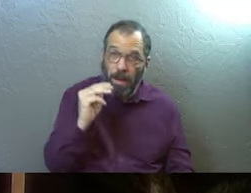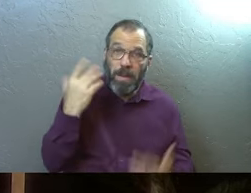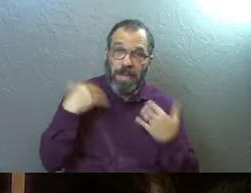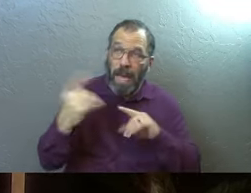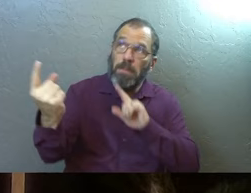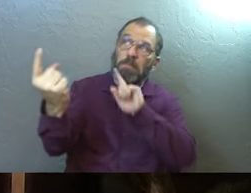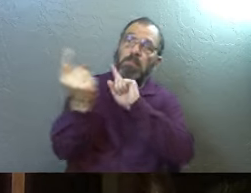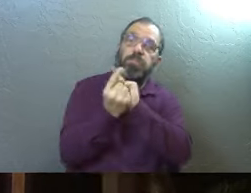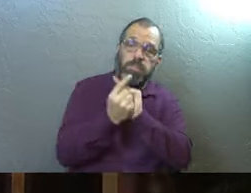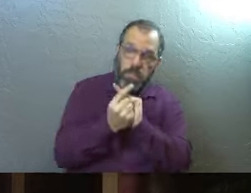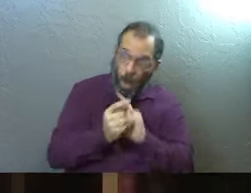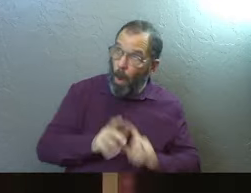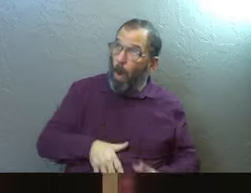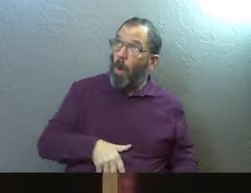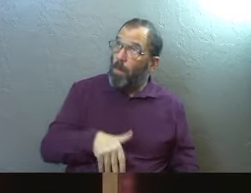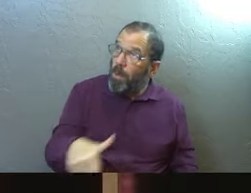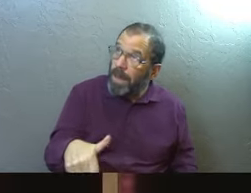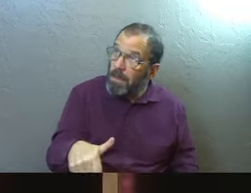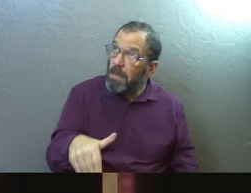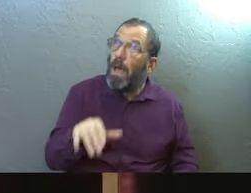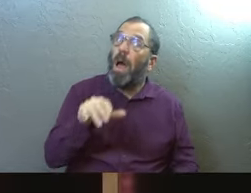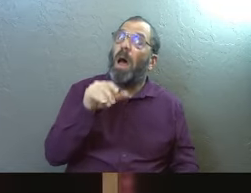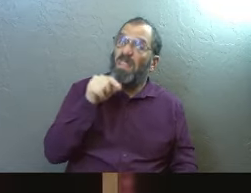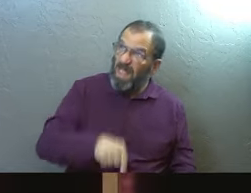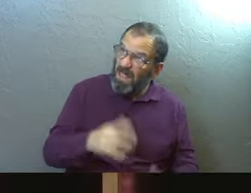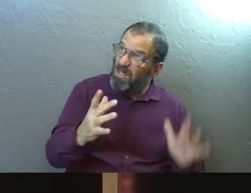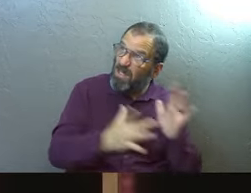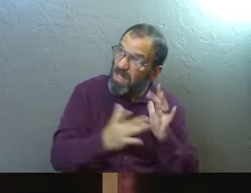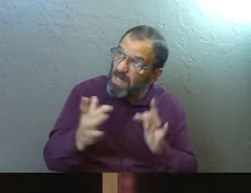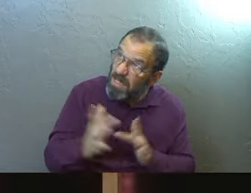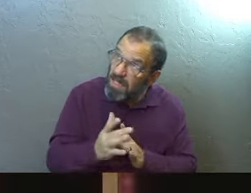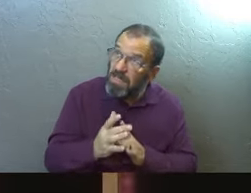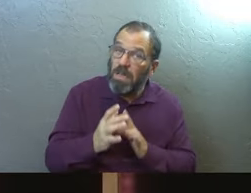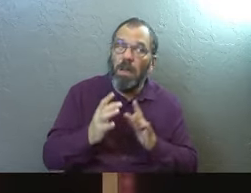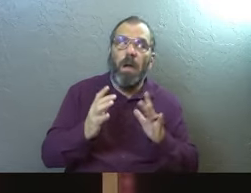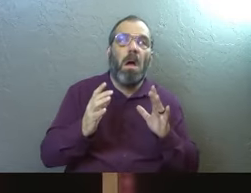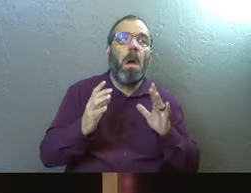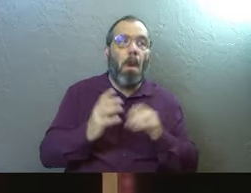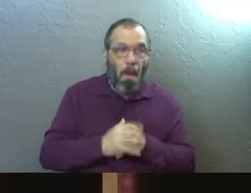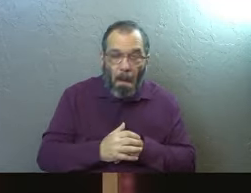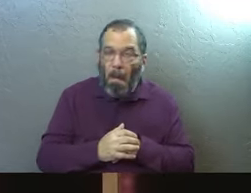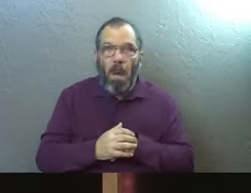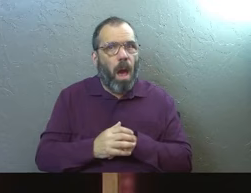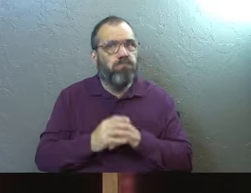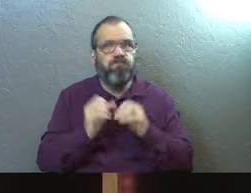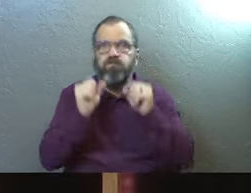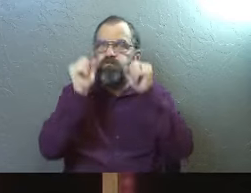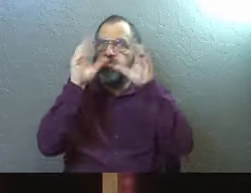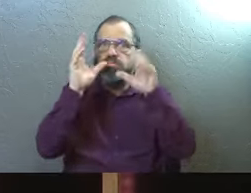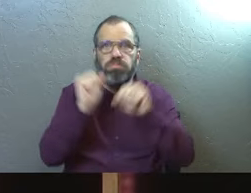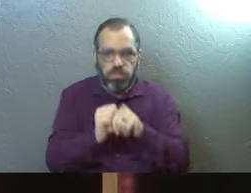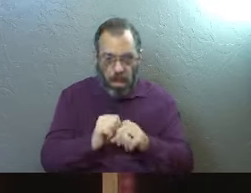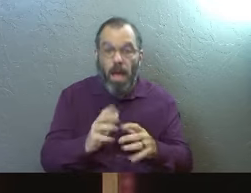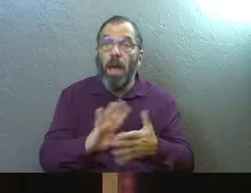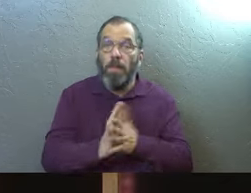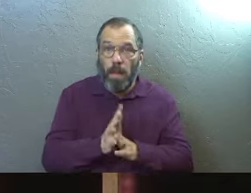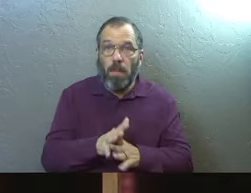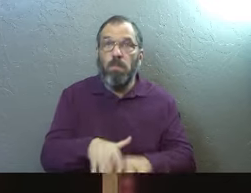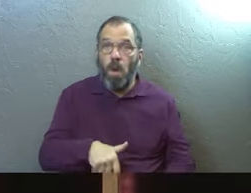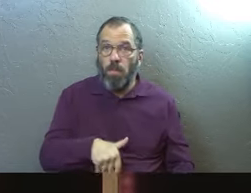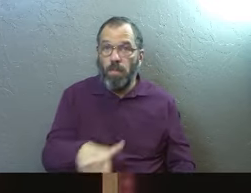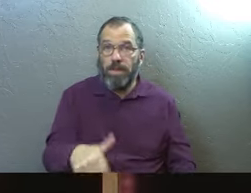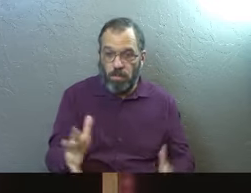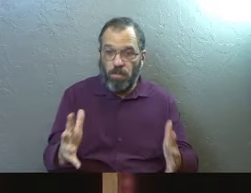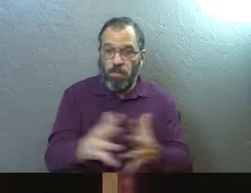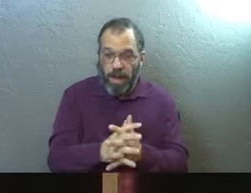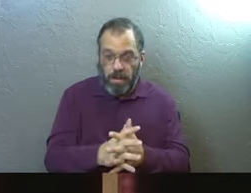by the angel. She finds out she's going to get pregnant and that it's going to be Jesus. And it's an amazing thing. She does get pregnant. And when